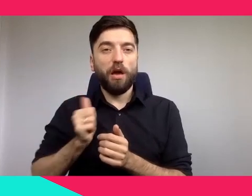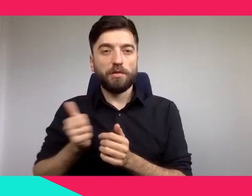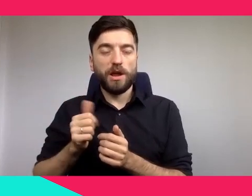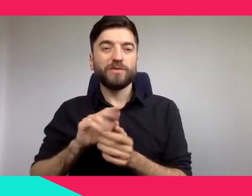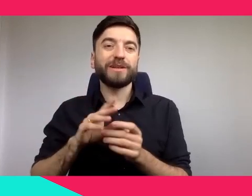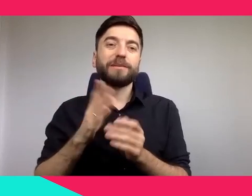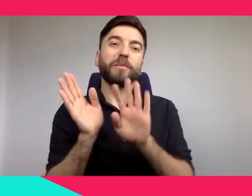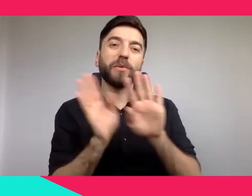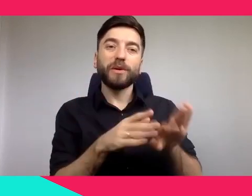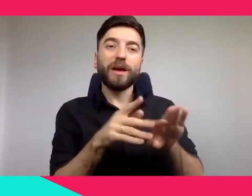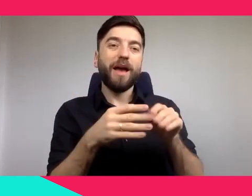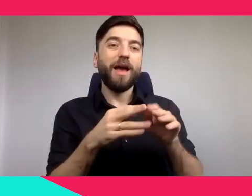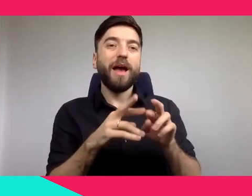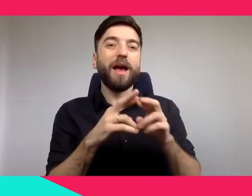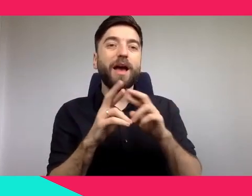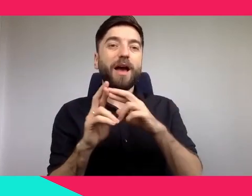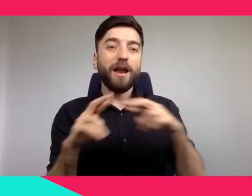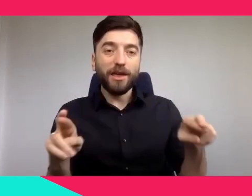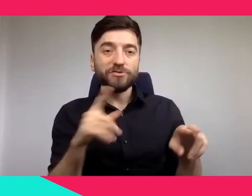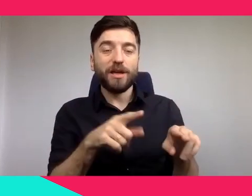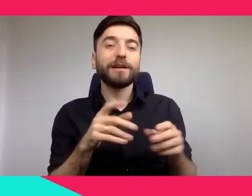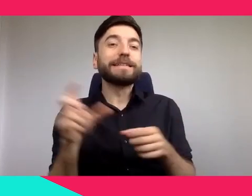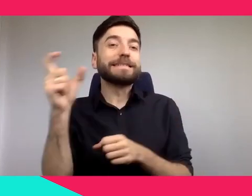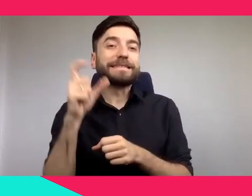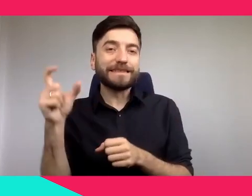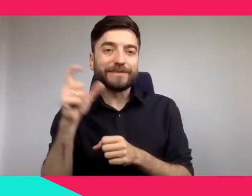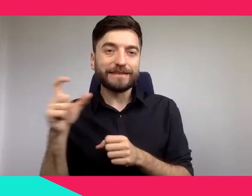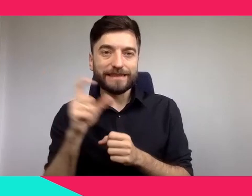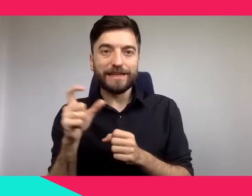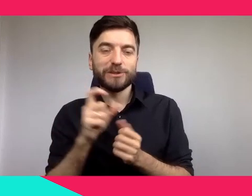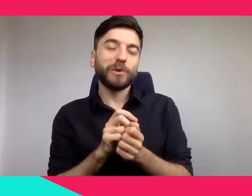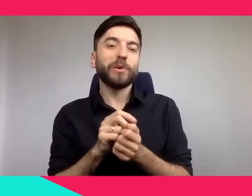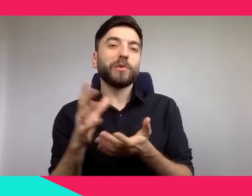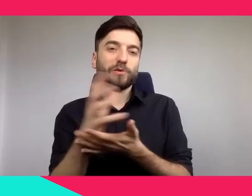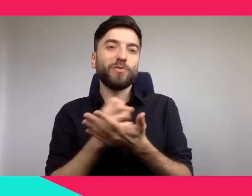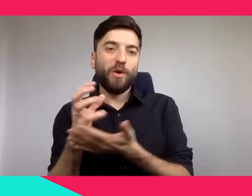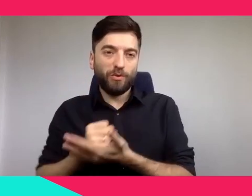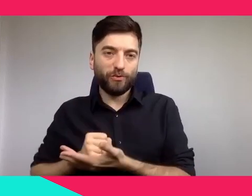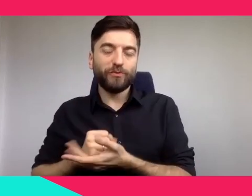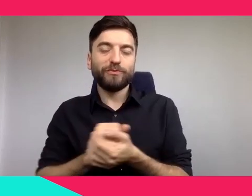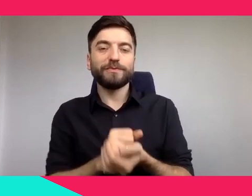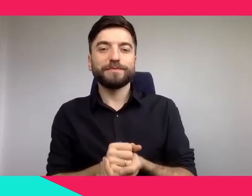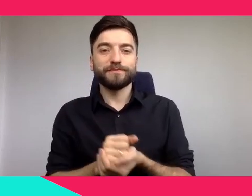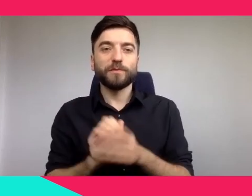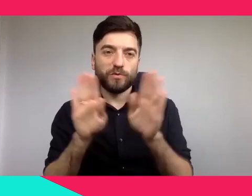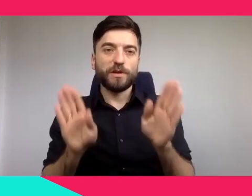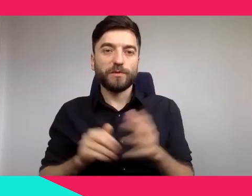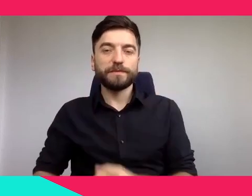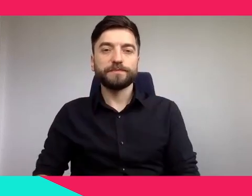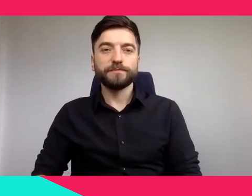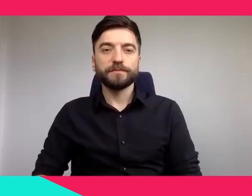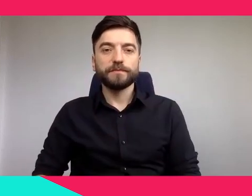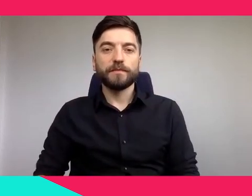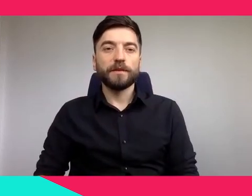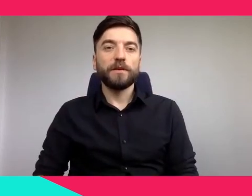that they bought in the Rijksmuseum gift shop or wherever they would buy books or postcards. They would digitize them, put them on their websites.